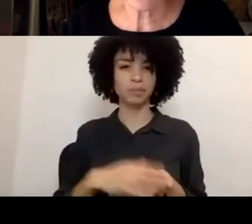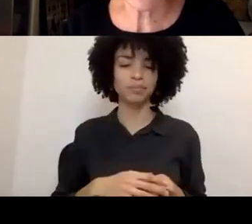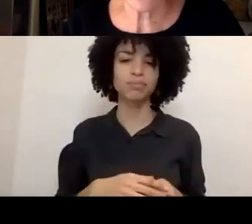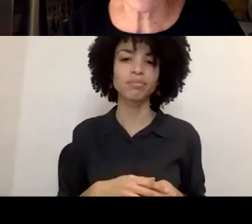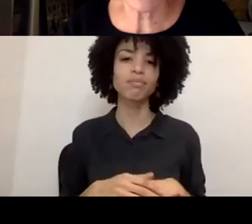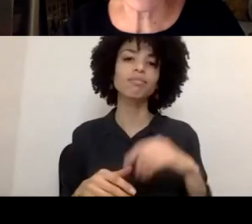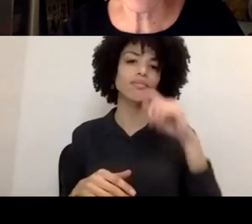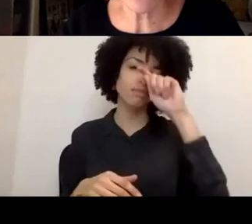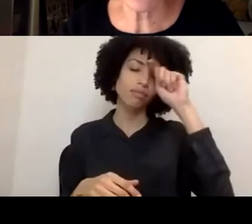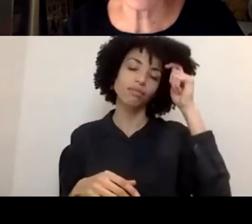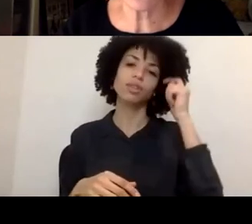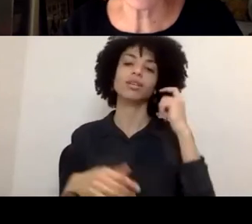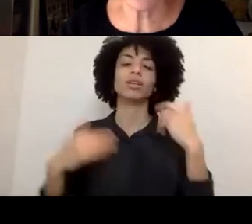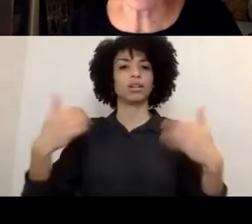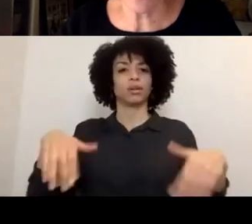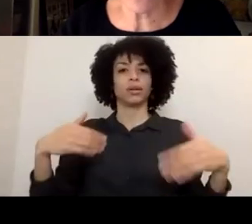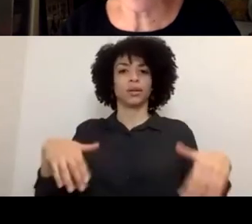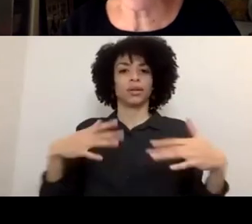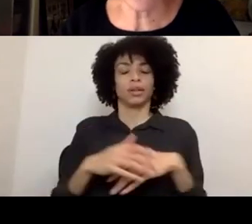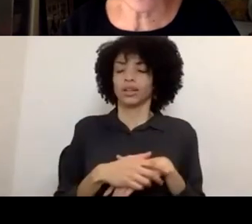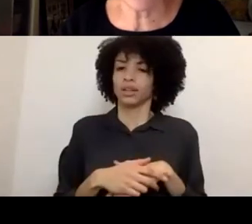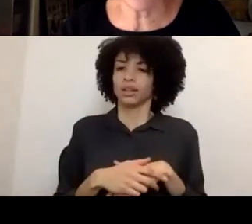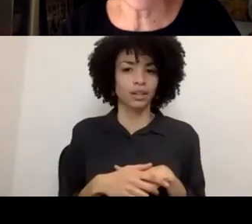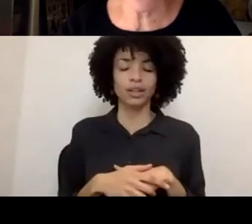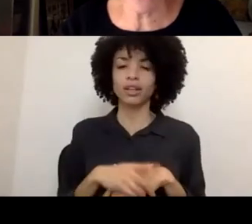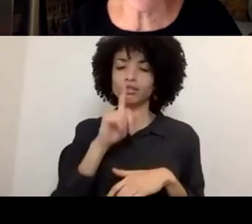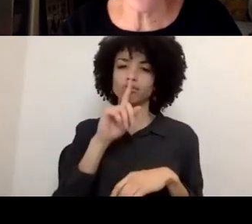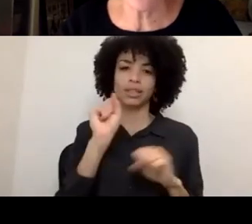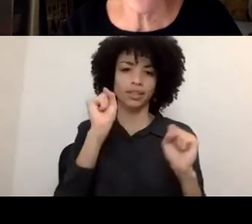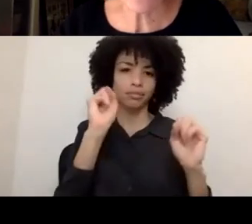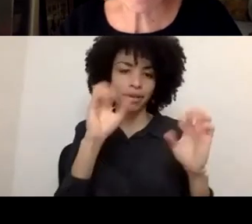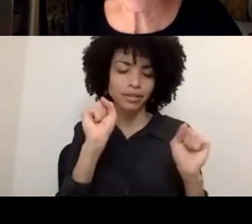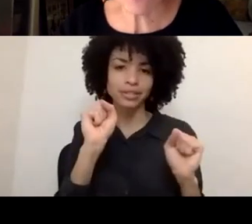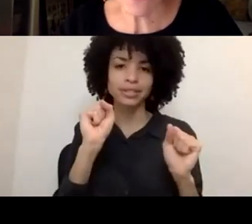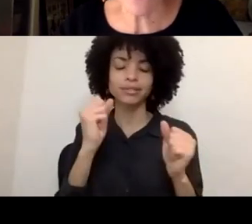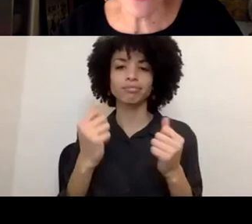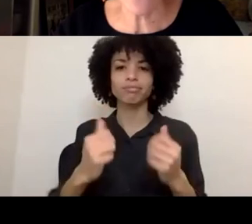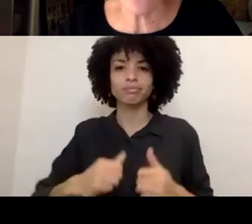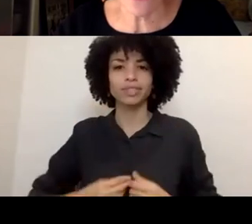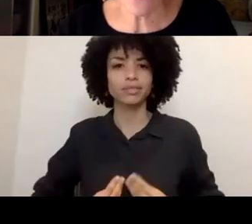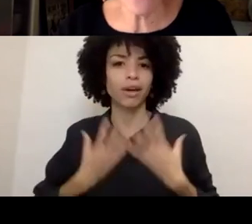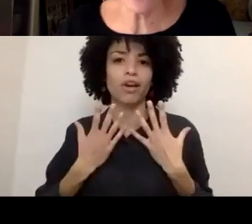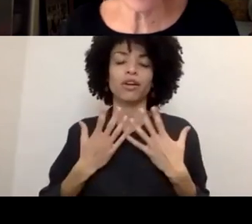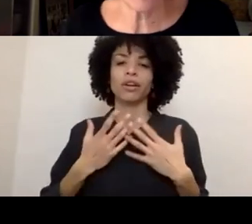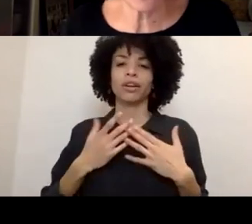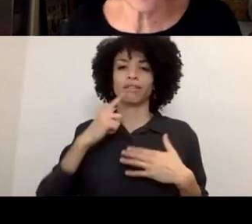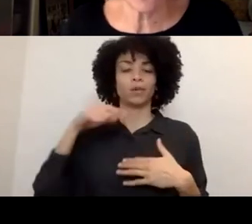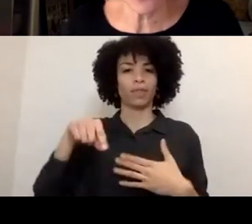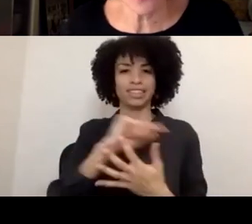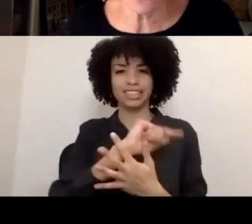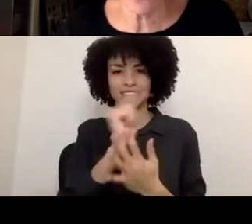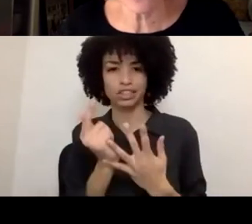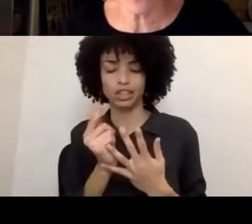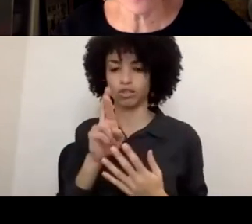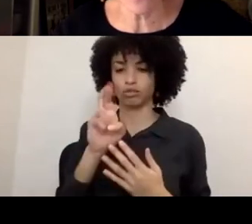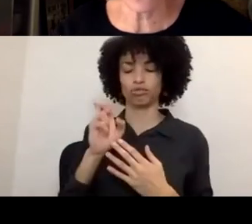just want to say that it has been just tremendous, illuminating, inspiring to present this series, this Reimagining